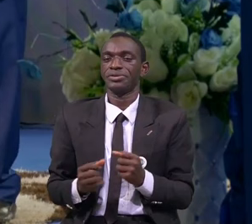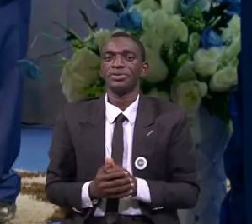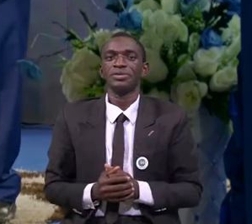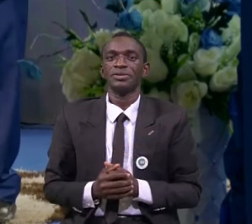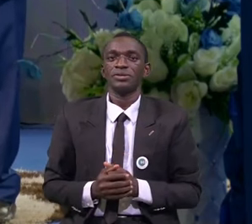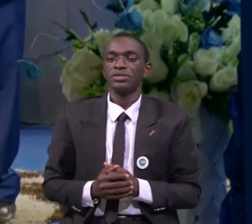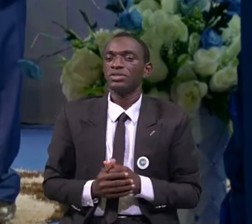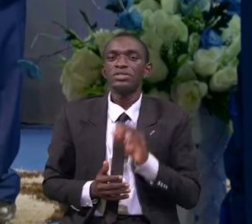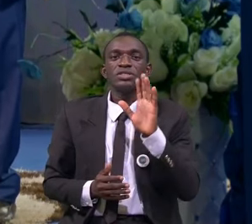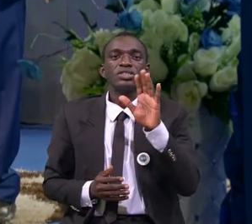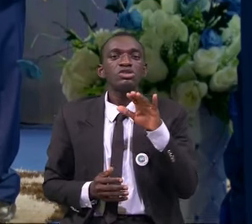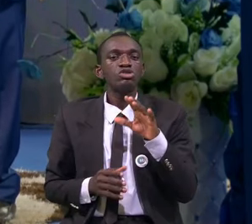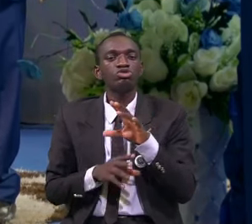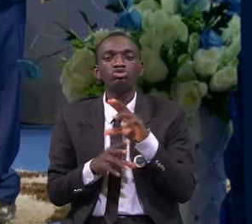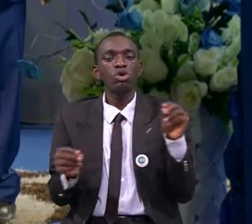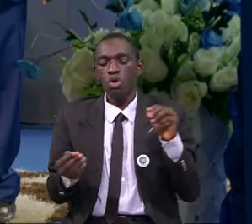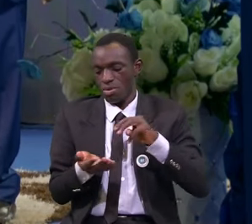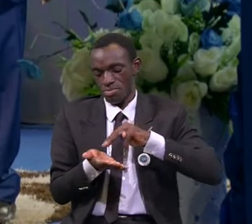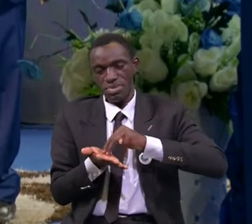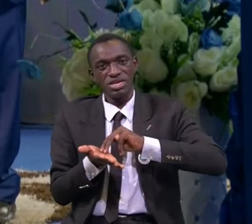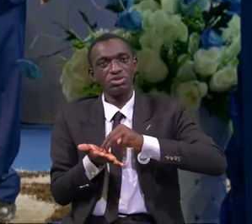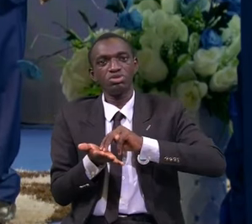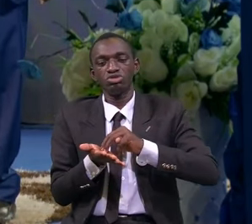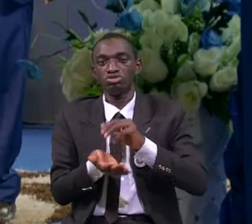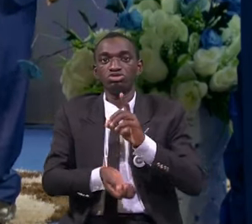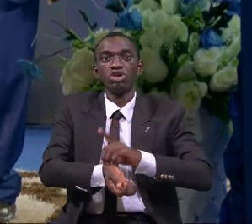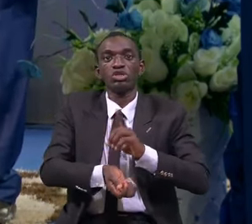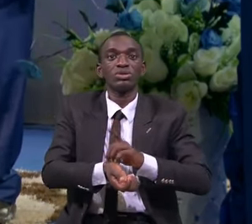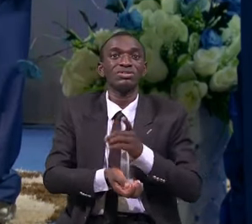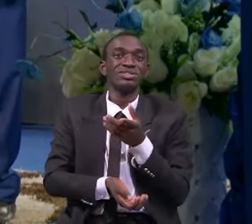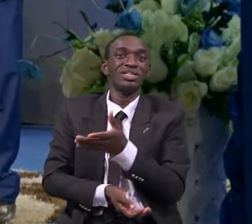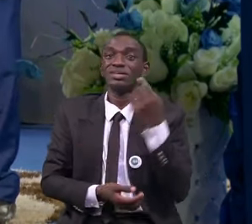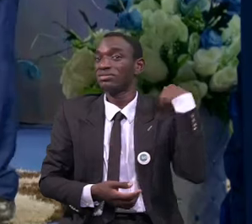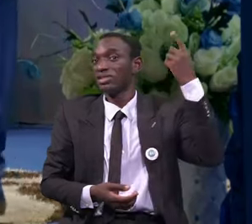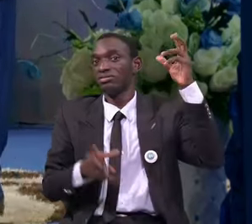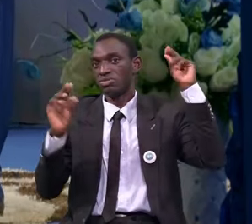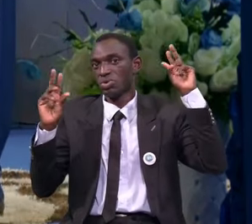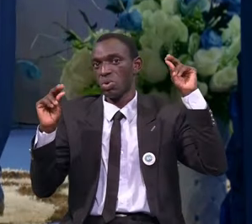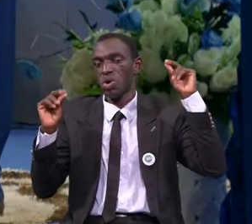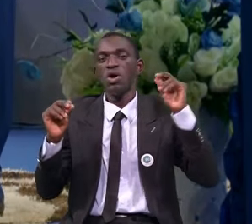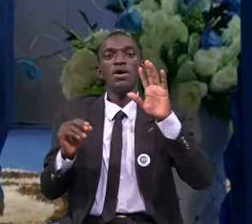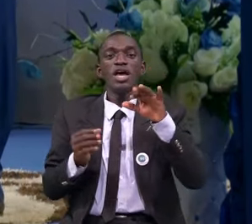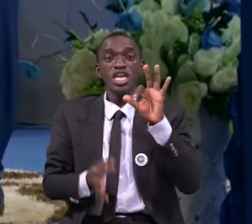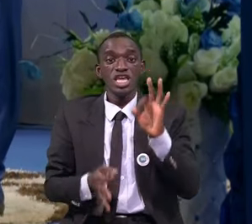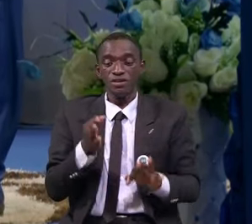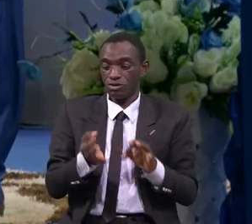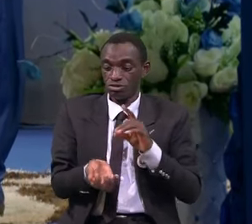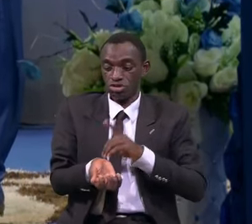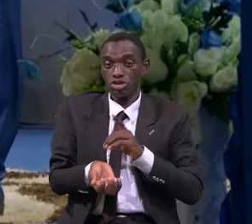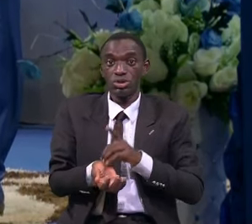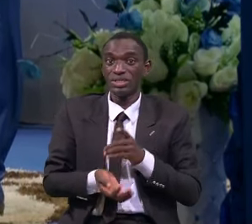There was no medical doctor there. If a medical doctor had been